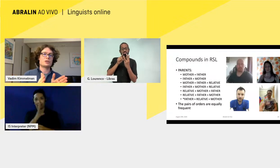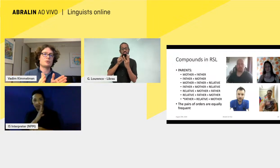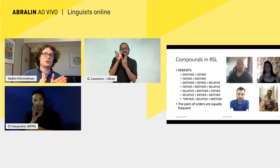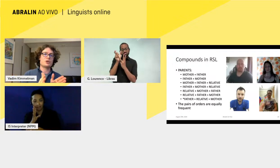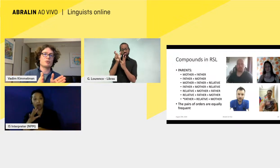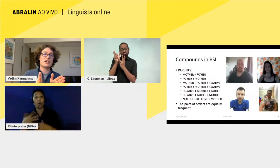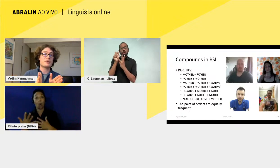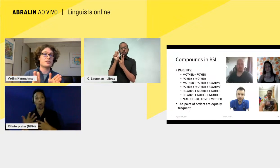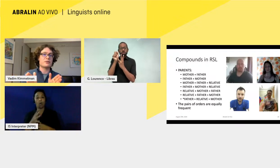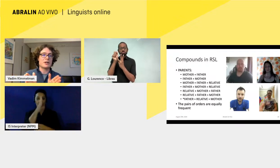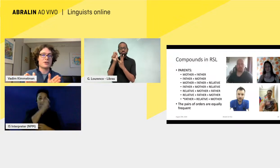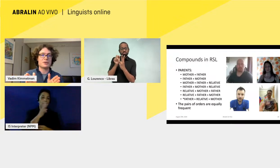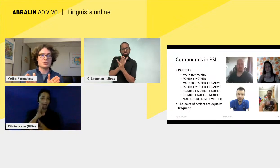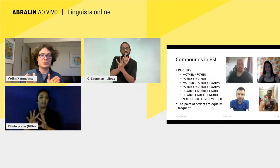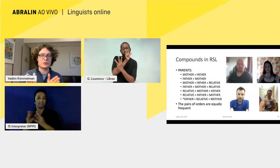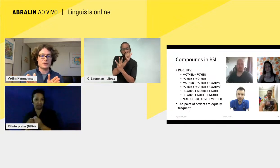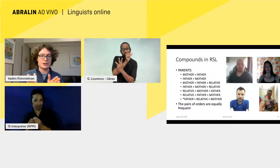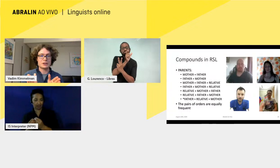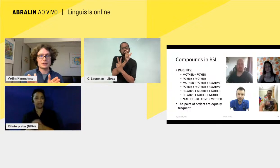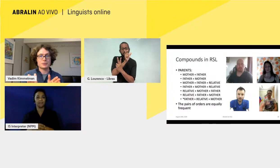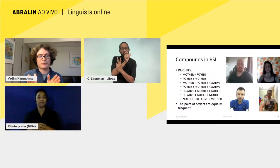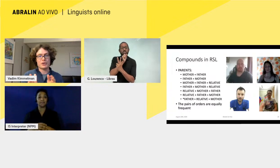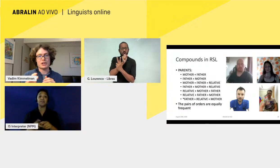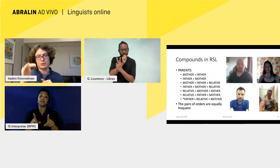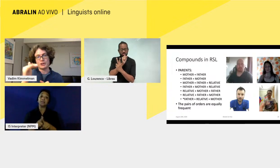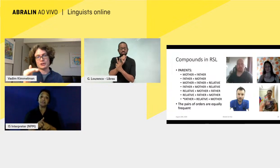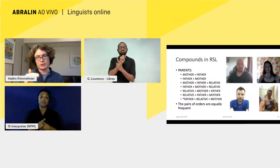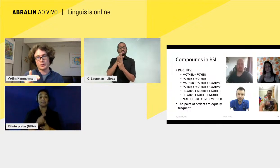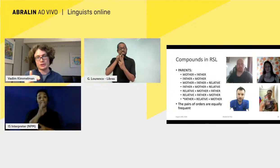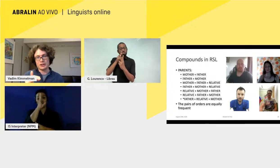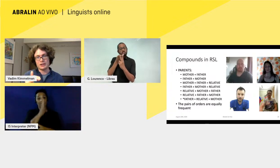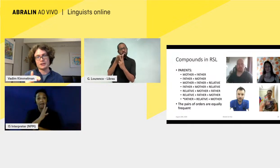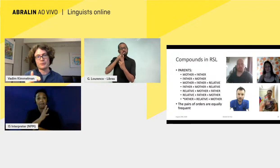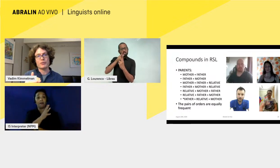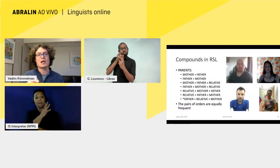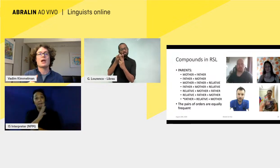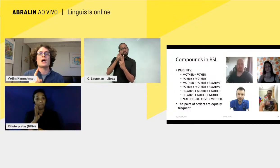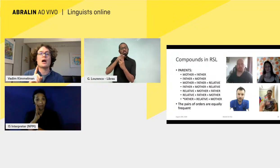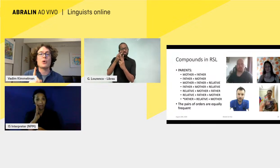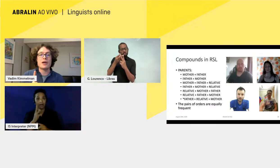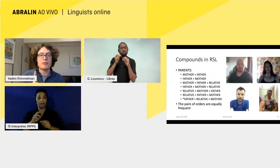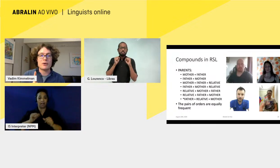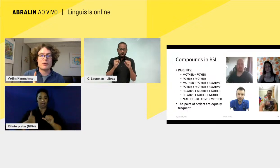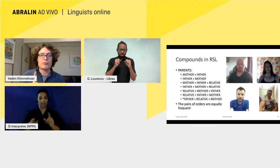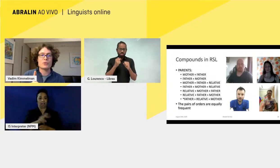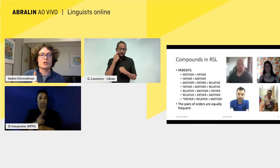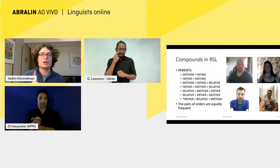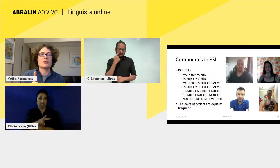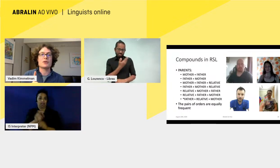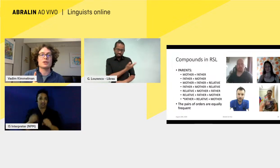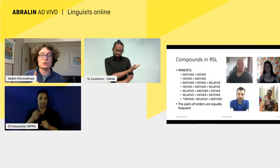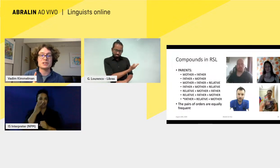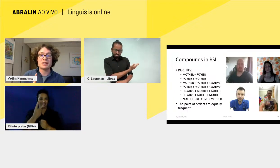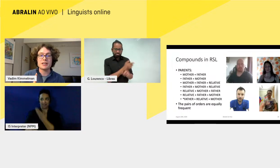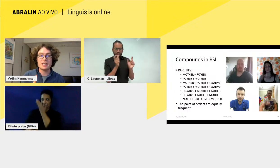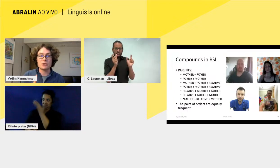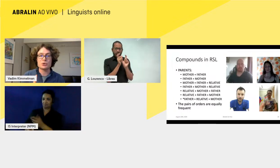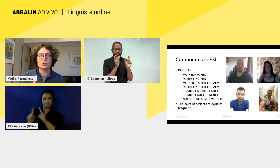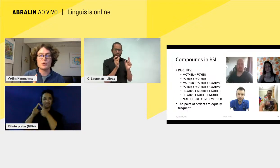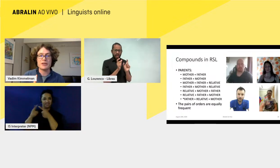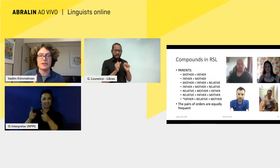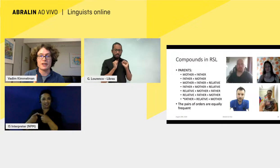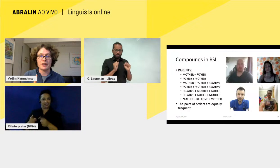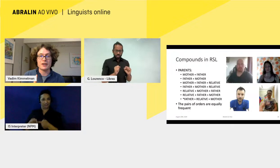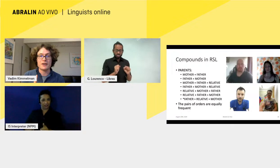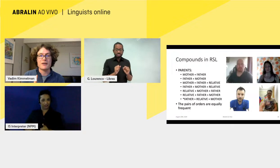also the order between mother and father is not fixed, as you can see on the slides. However, you still